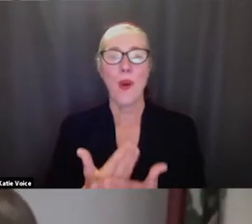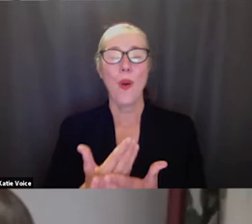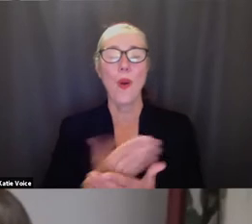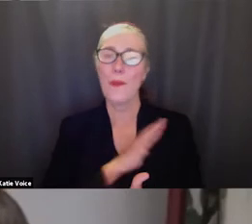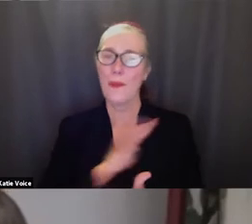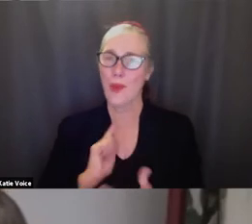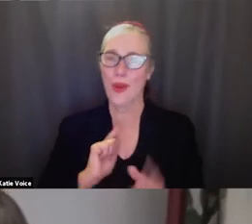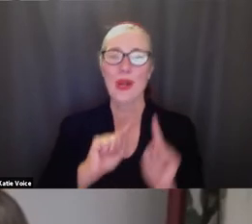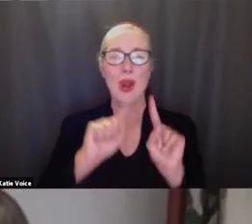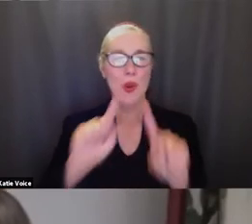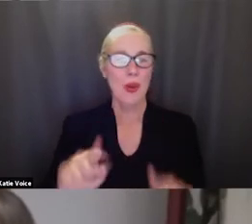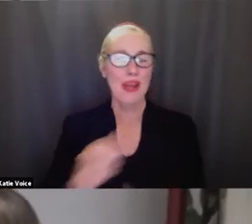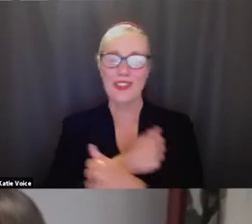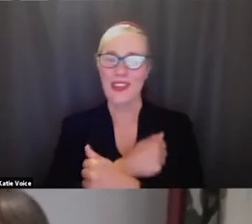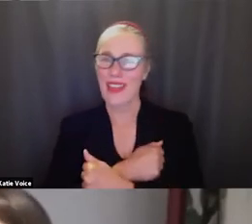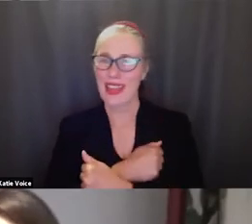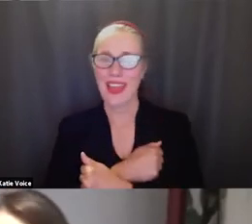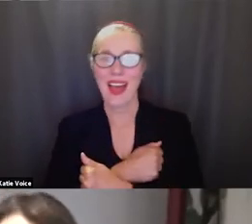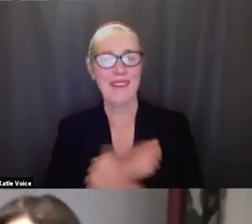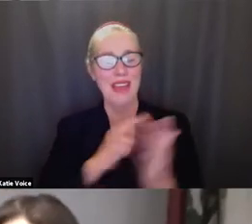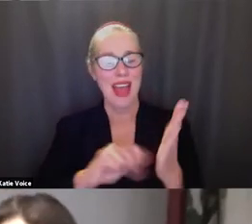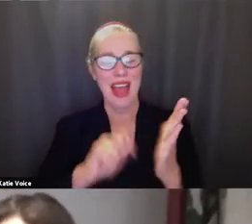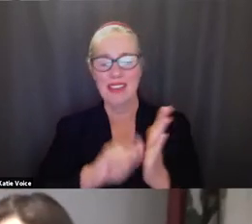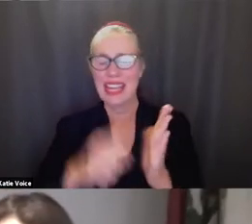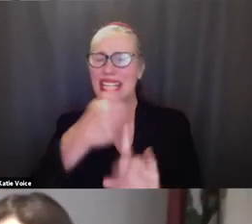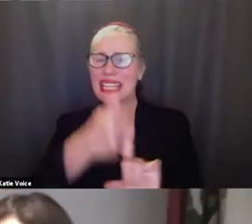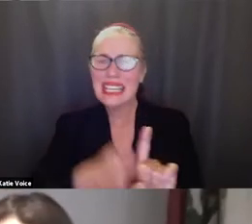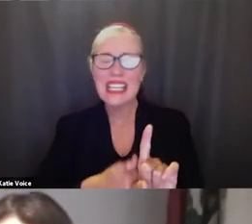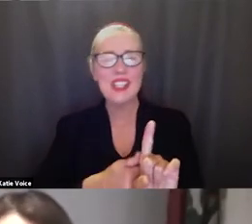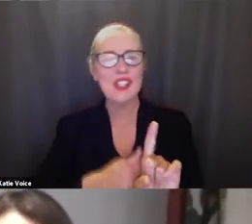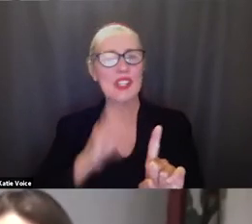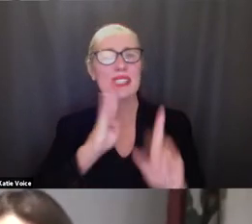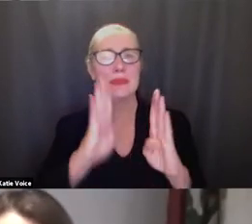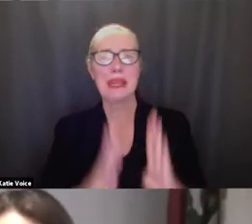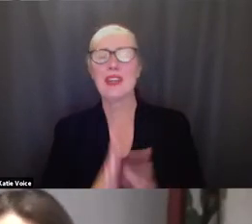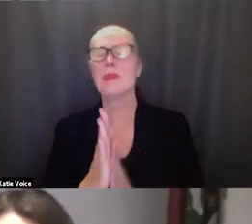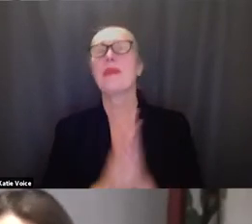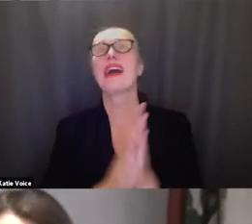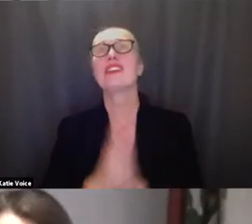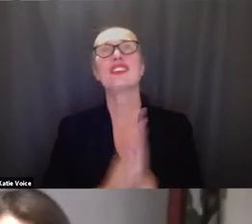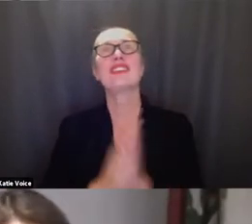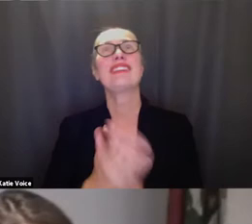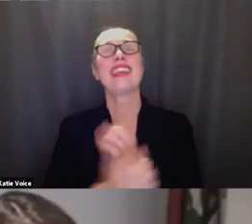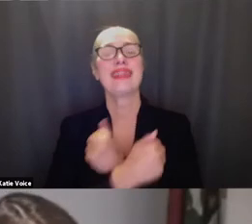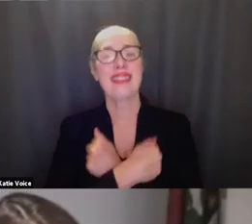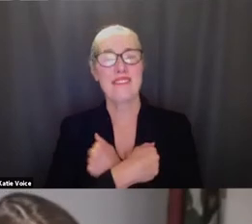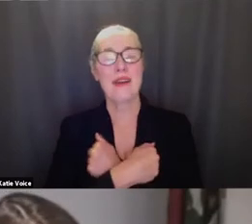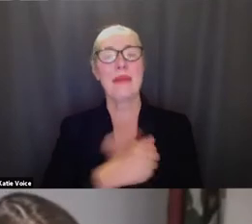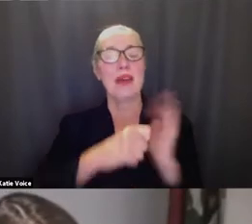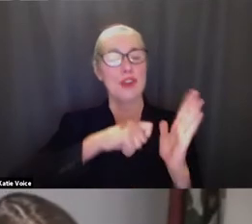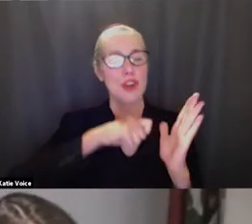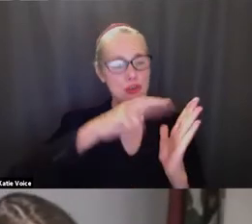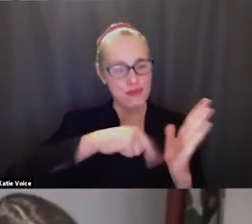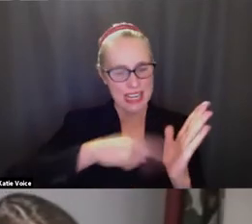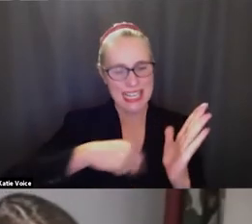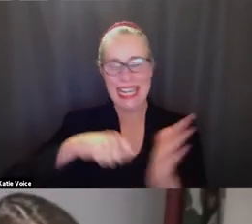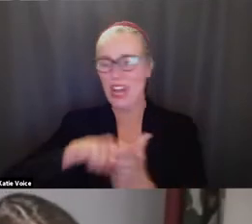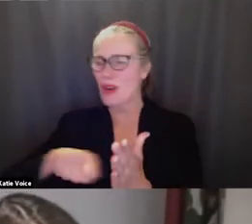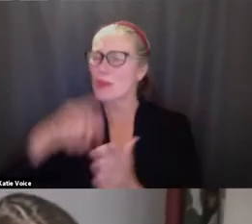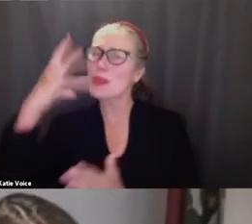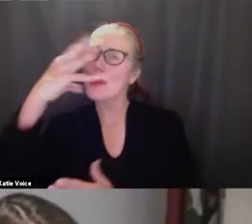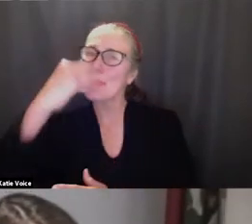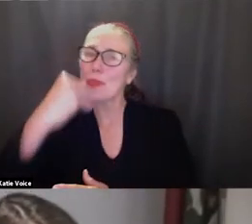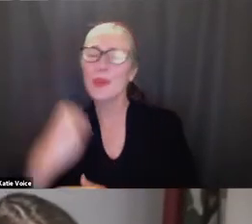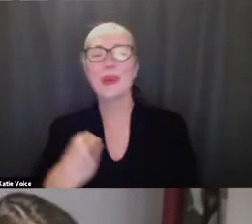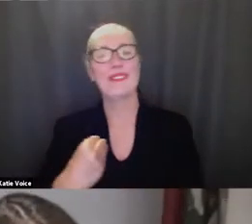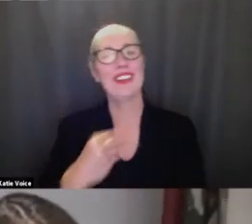speaker was powerful in their passion for reading and writing it was a truly beautiful afternoon i i also thank the santa barbara ed